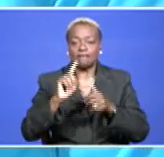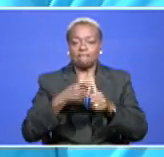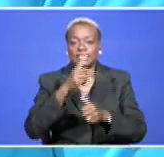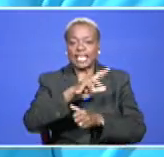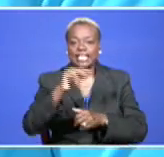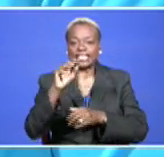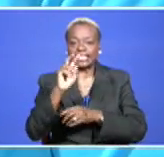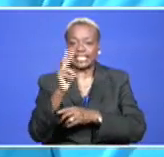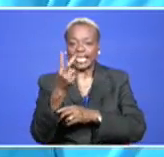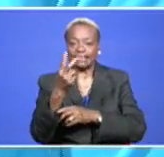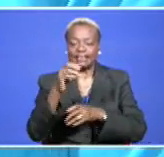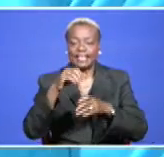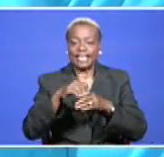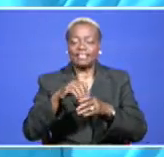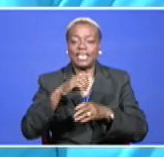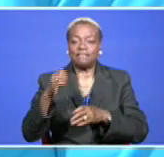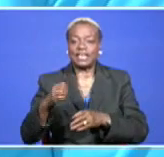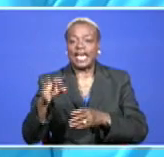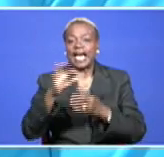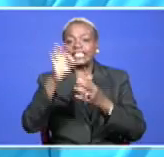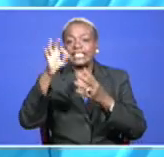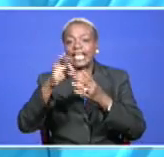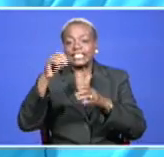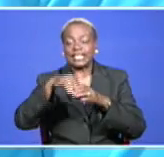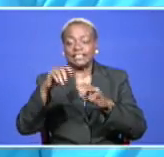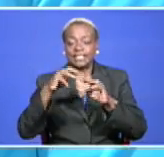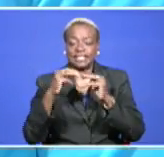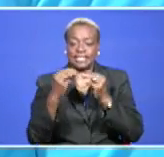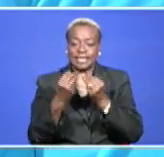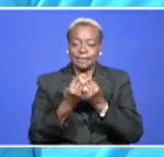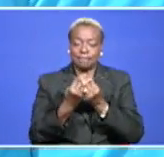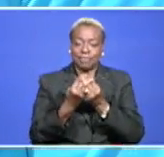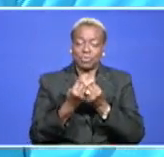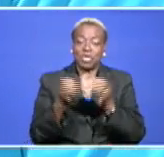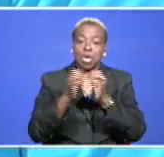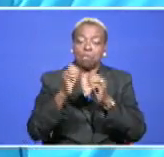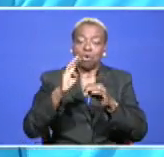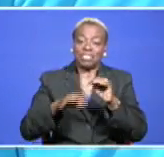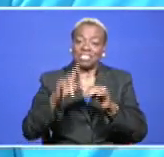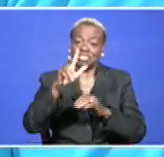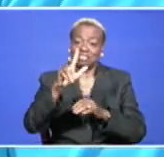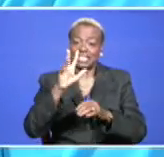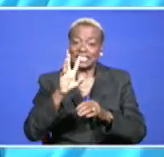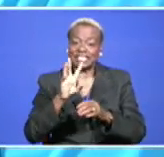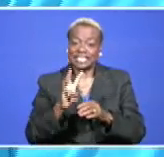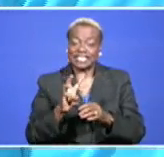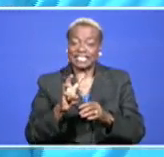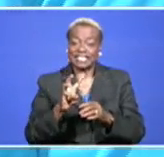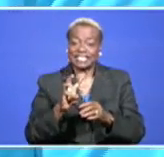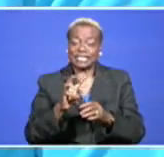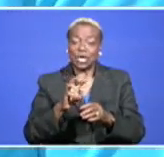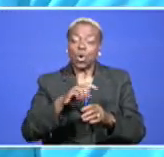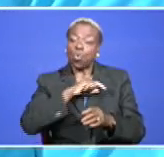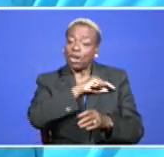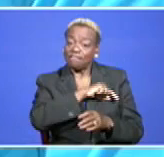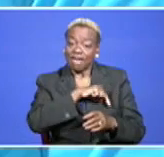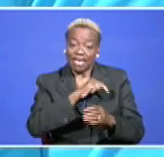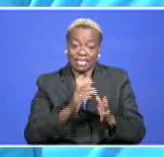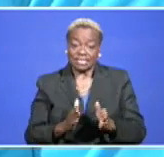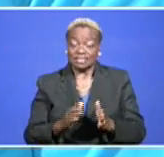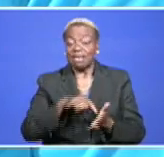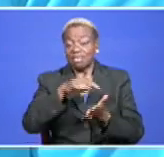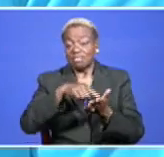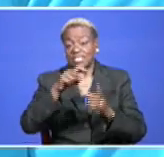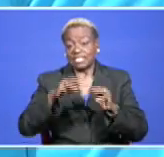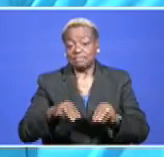automatic selections to the team. Obviously, with more than 36 qualifiers, this will have to change. So the coaches will have to huddle and decide what is best to represent